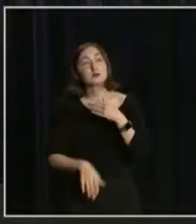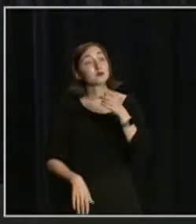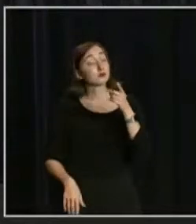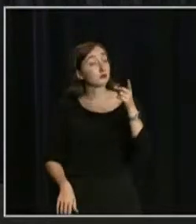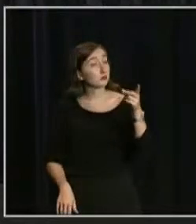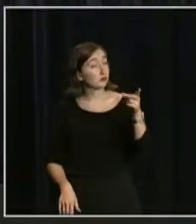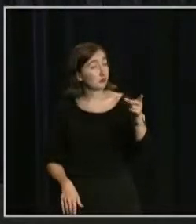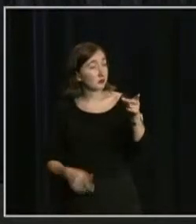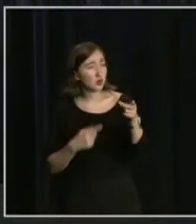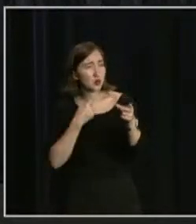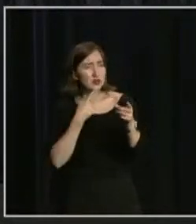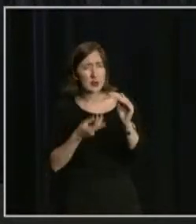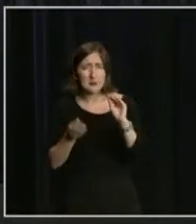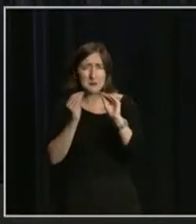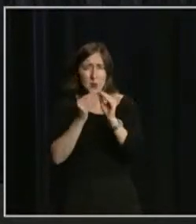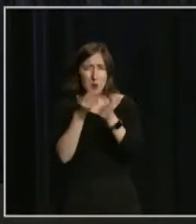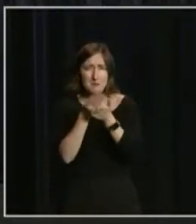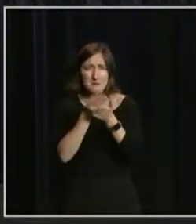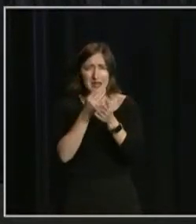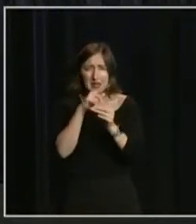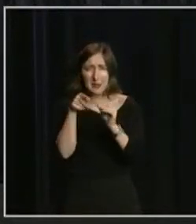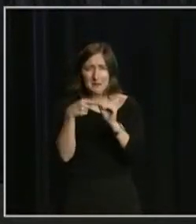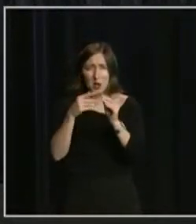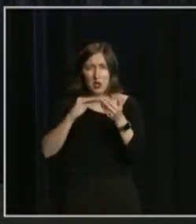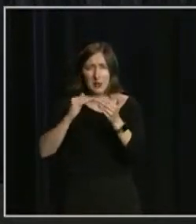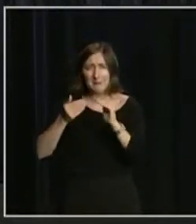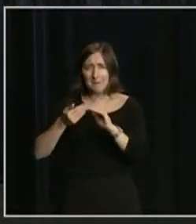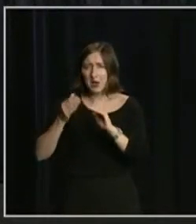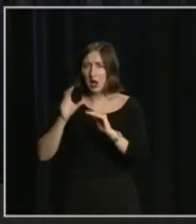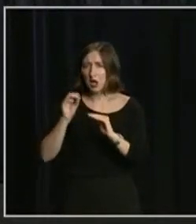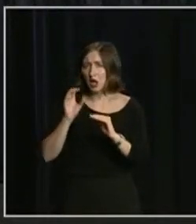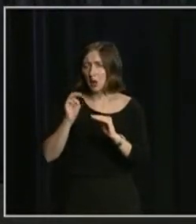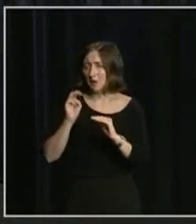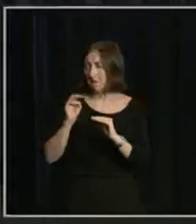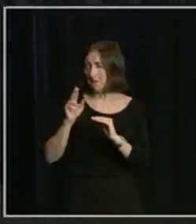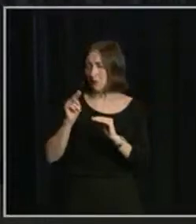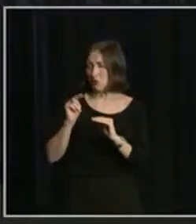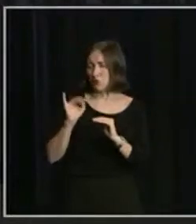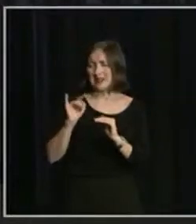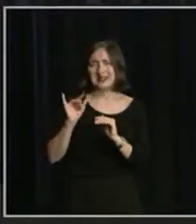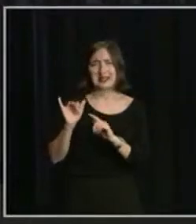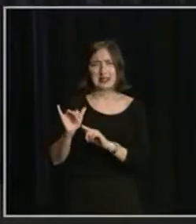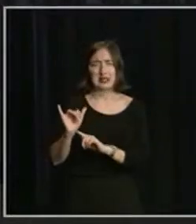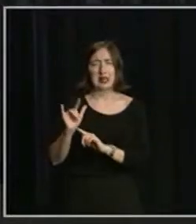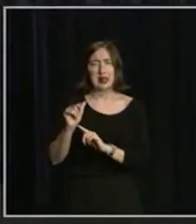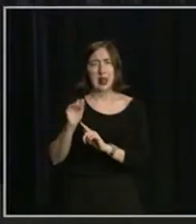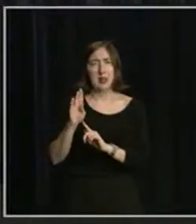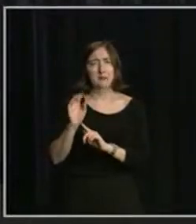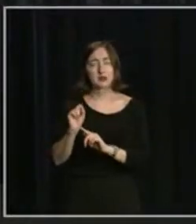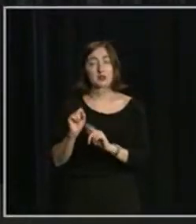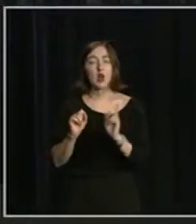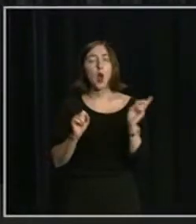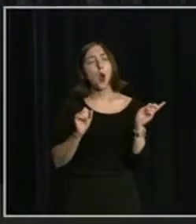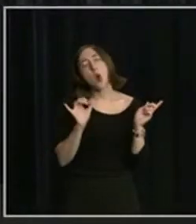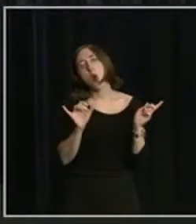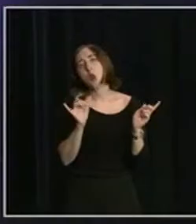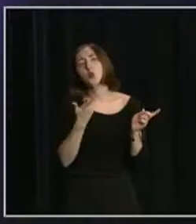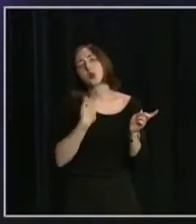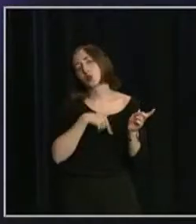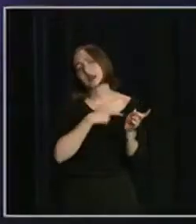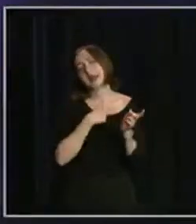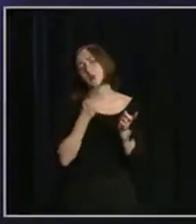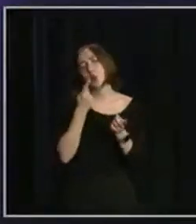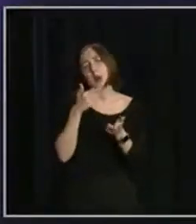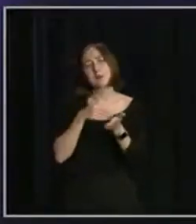for community labs? We had $1 million that we had appropriated for community labs that